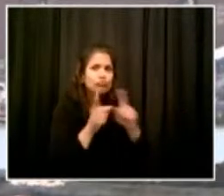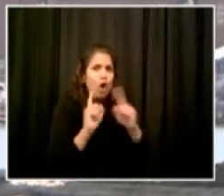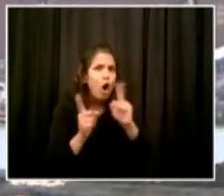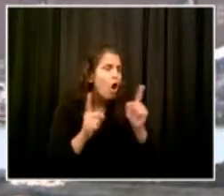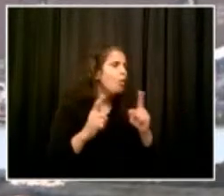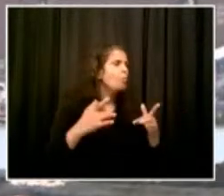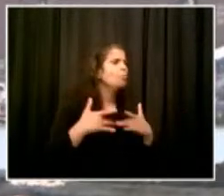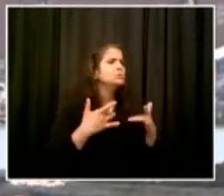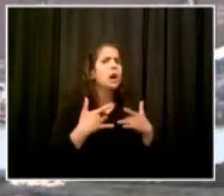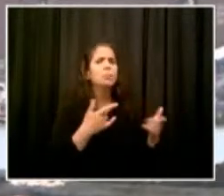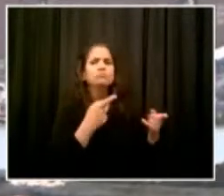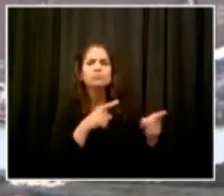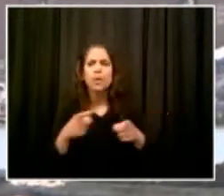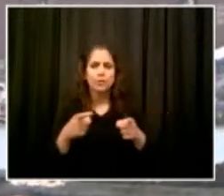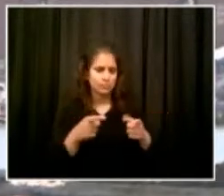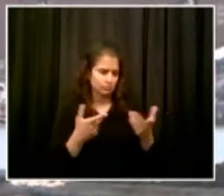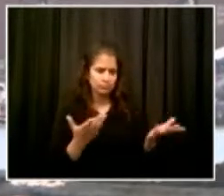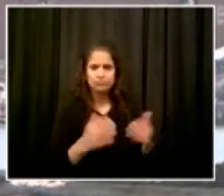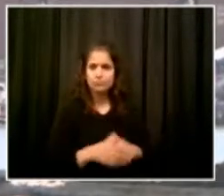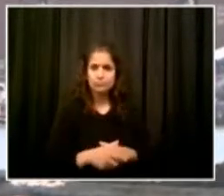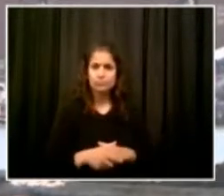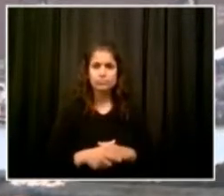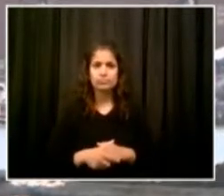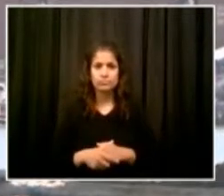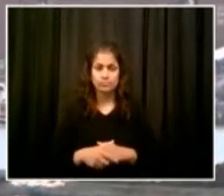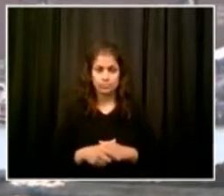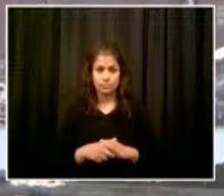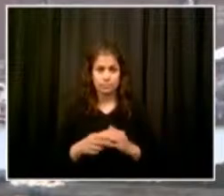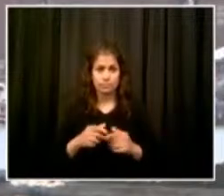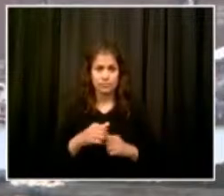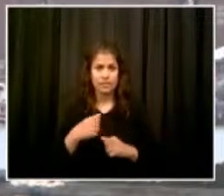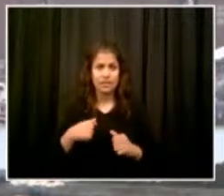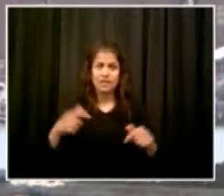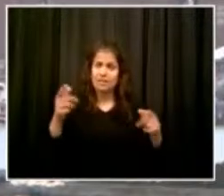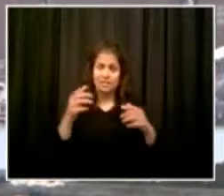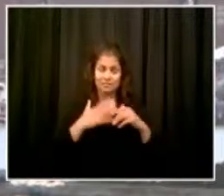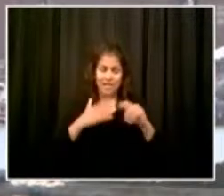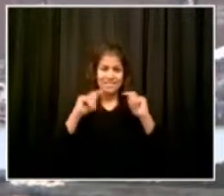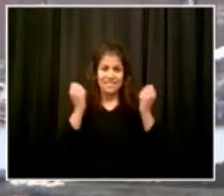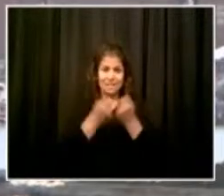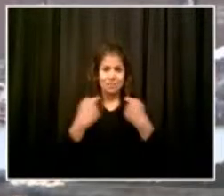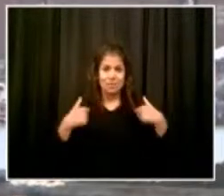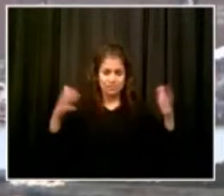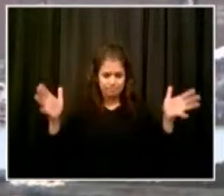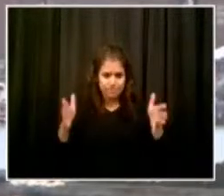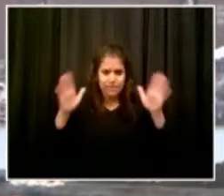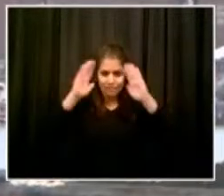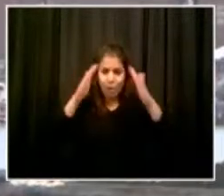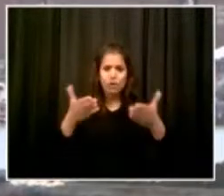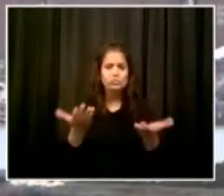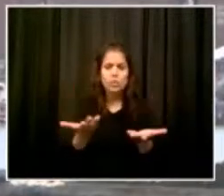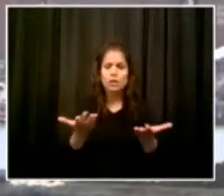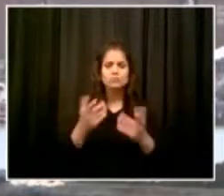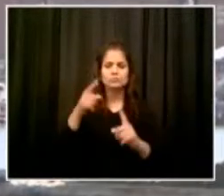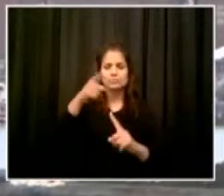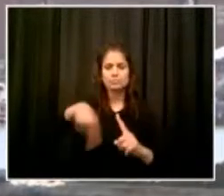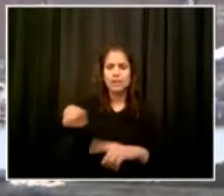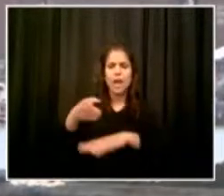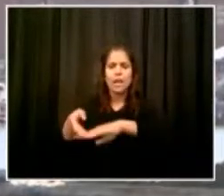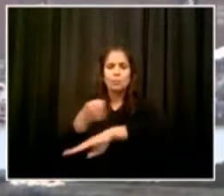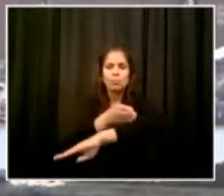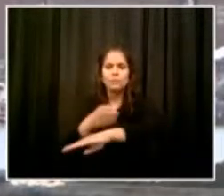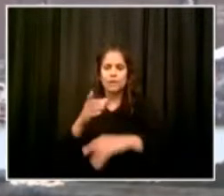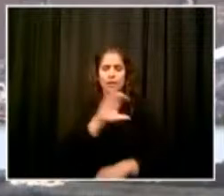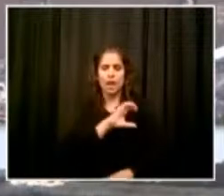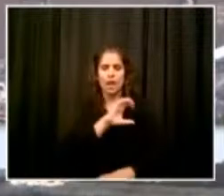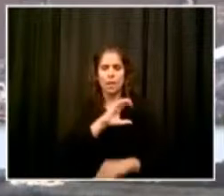things we came here to do. I don't want people to forget things like the fact we have the lowest incarceration since World War II in New York City, or